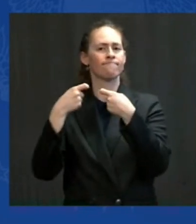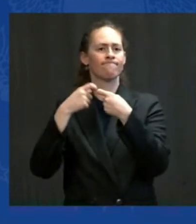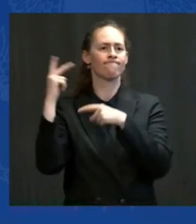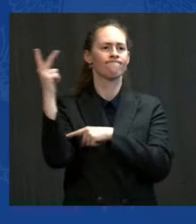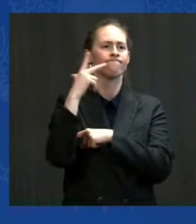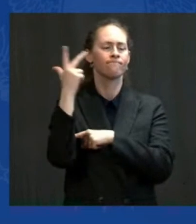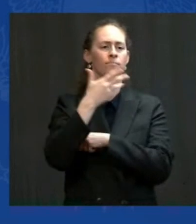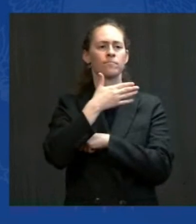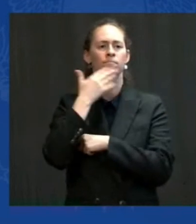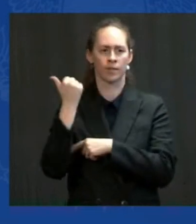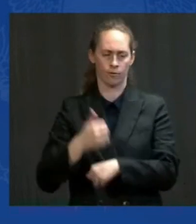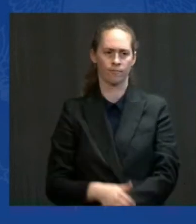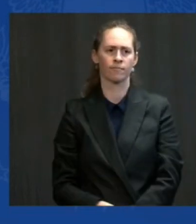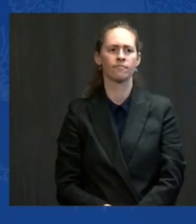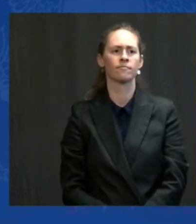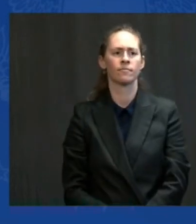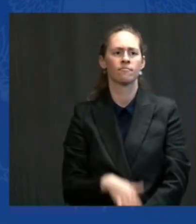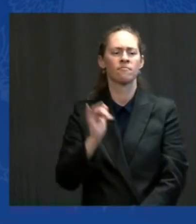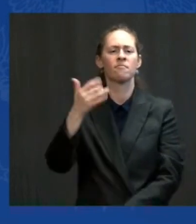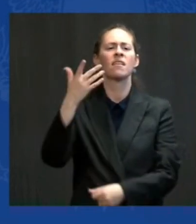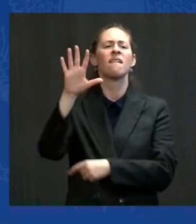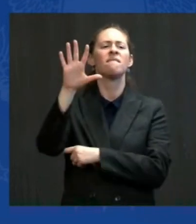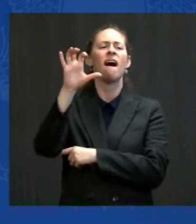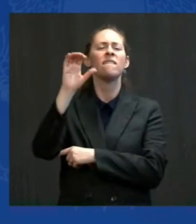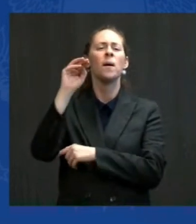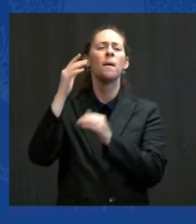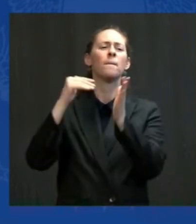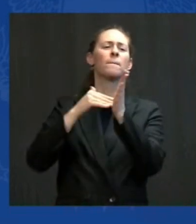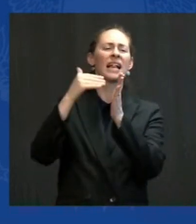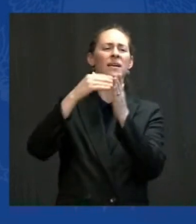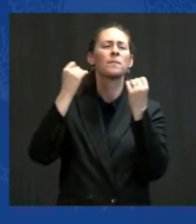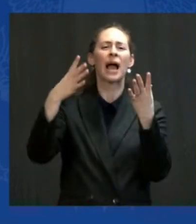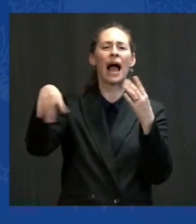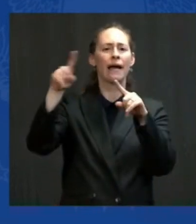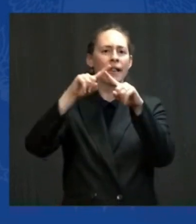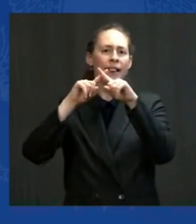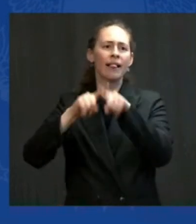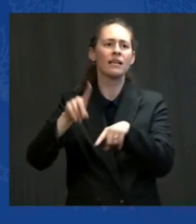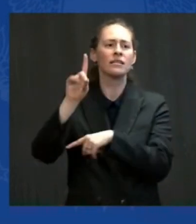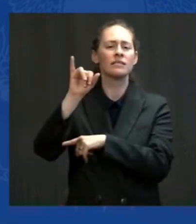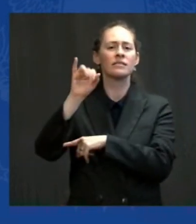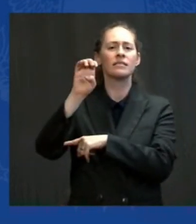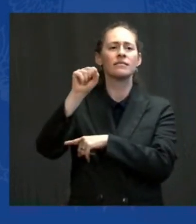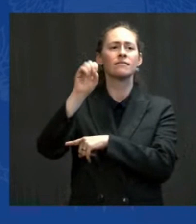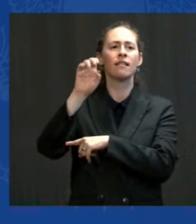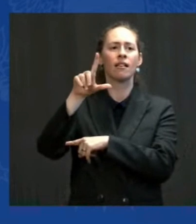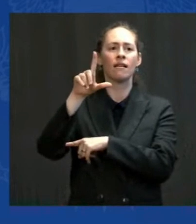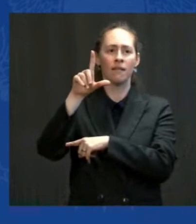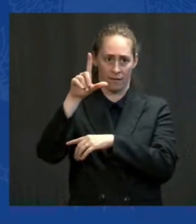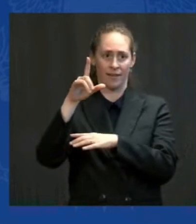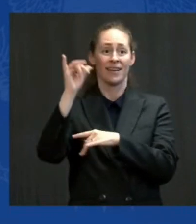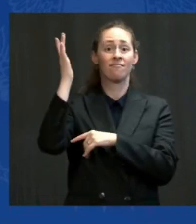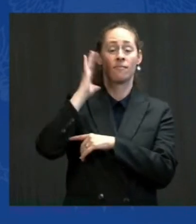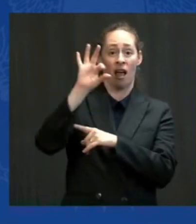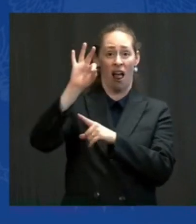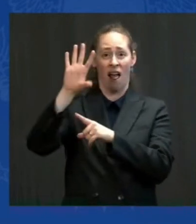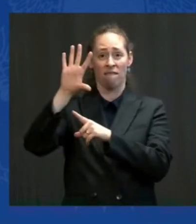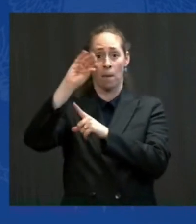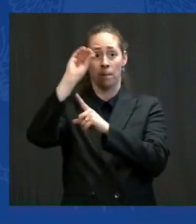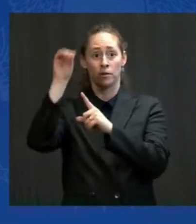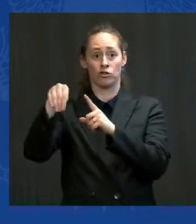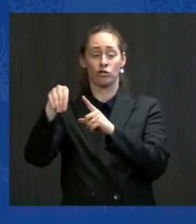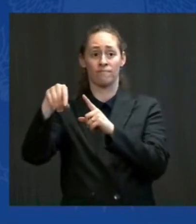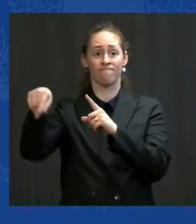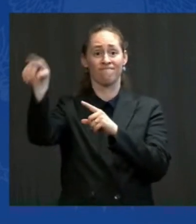500,000 of these iconic yellow school buses on the road today. 95% of them run on diesel, for example. And diesel